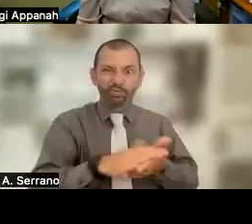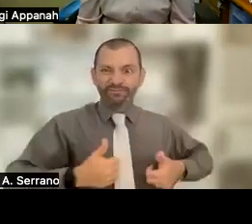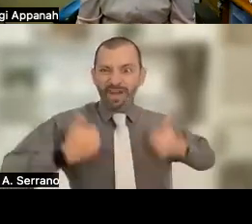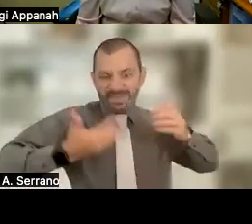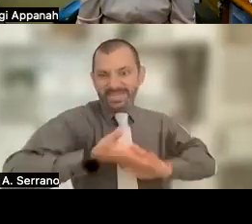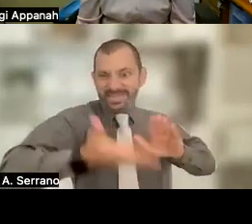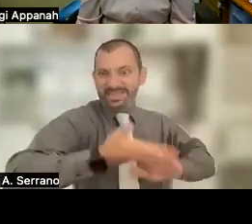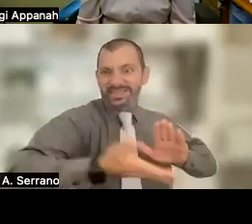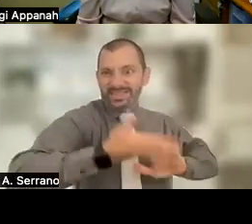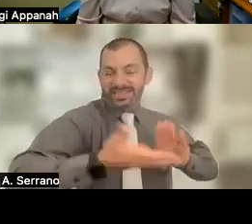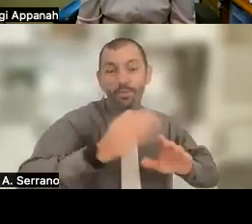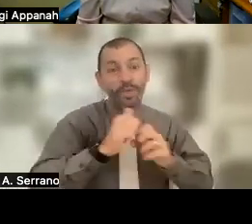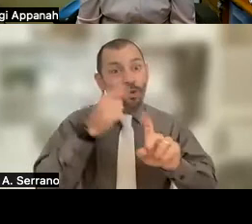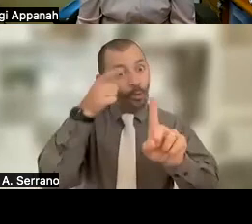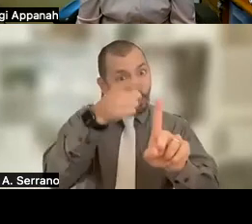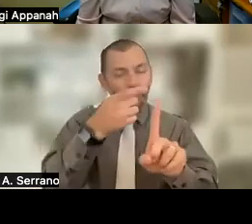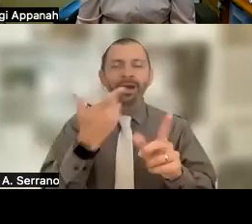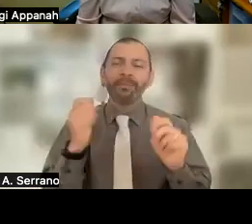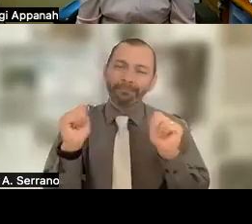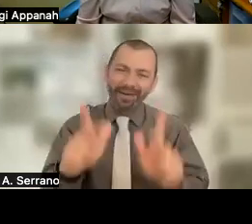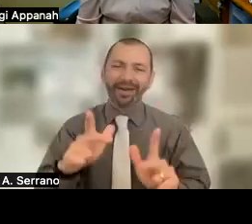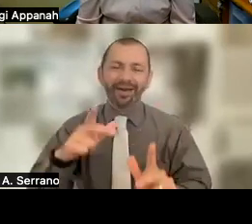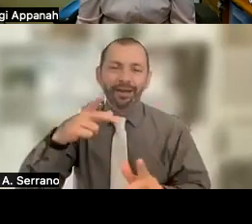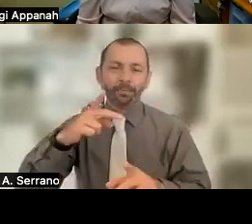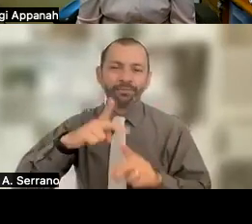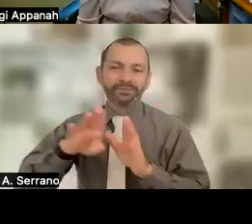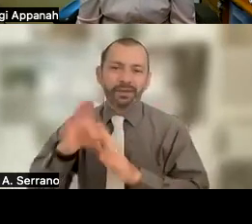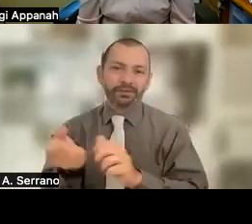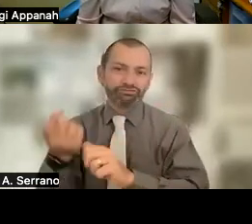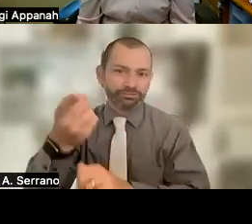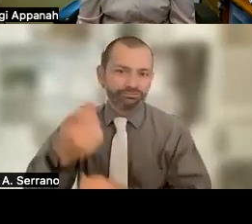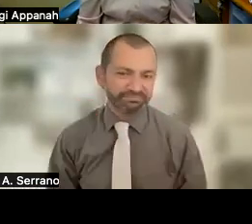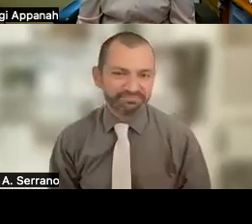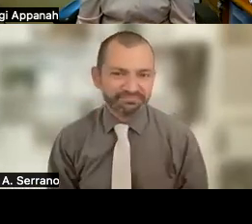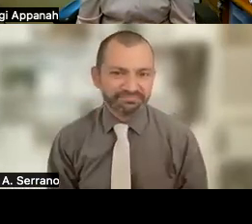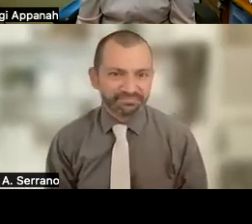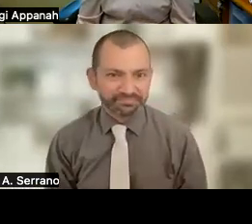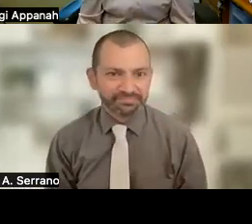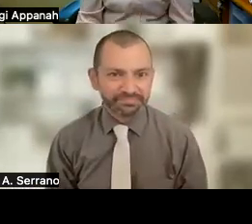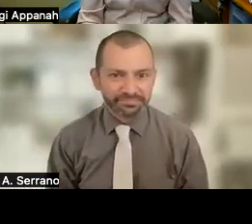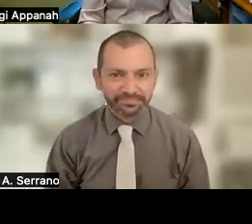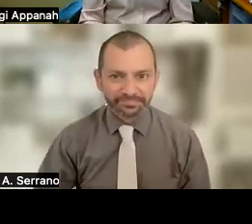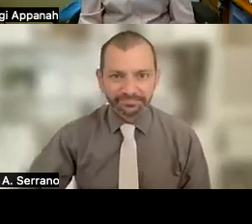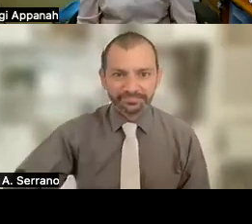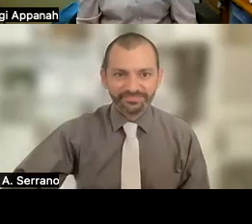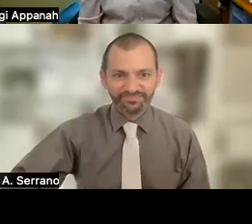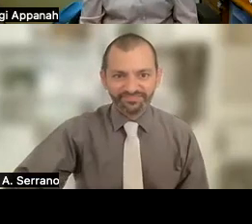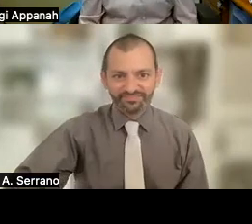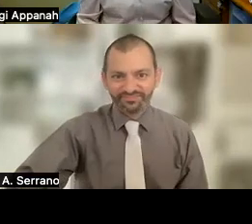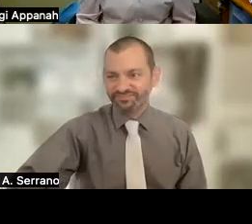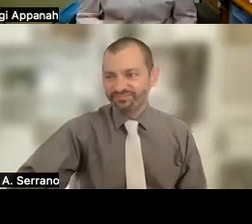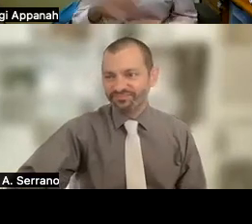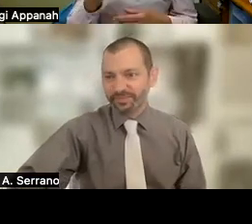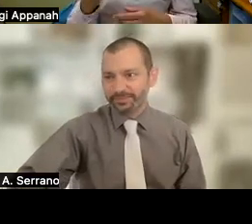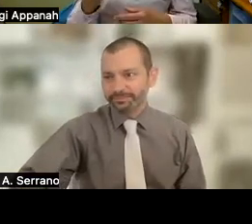some cases, it's almost nothing, just to try to keep the school doors open and things, just the survival mode. So some people will do more of that